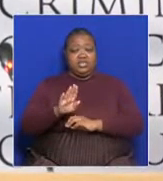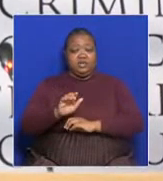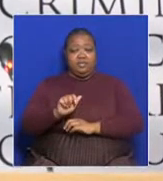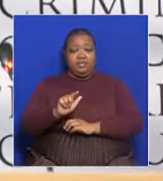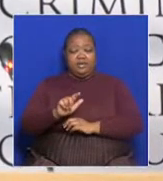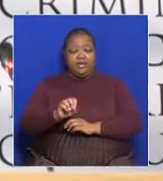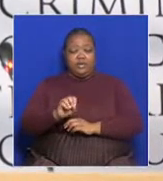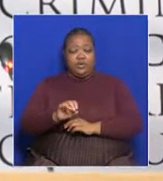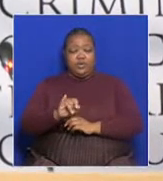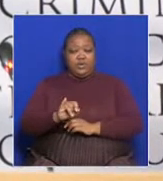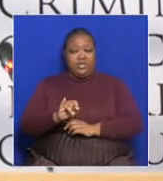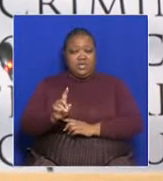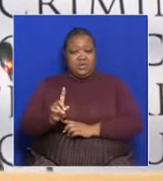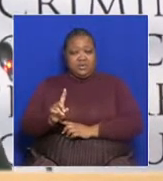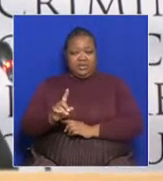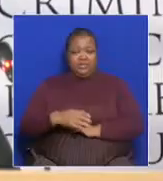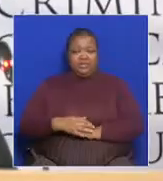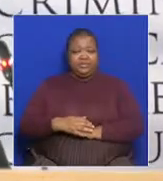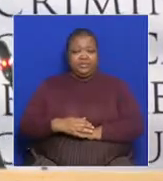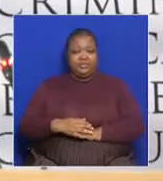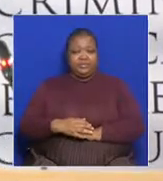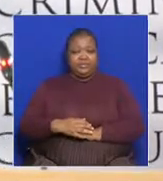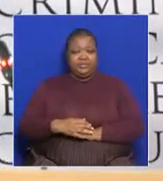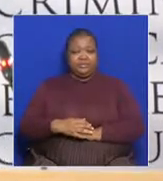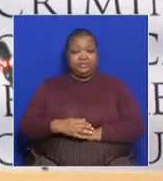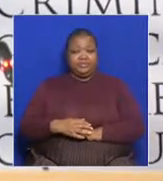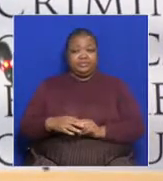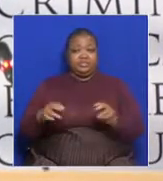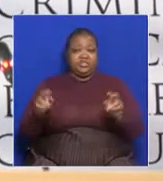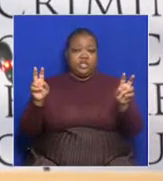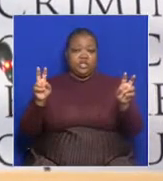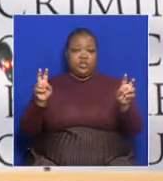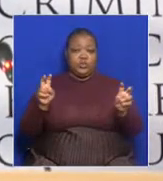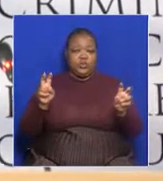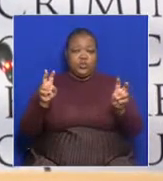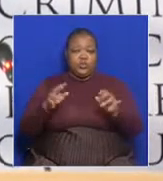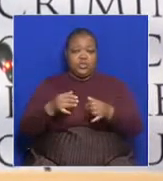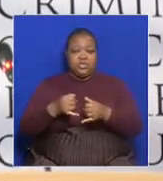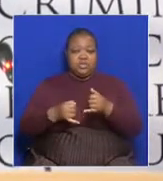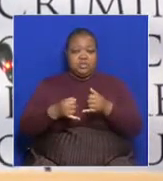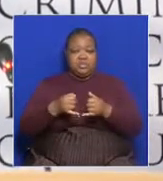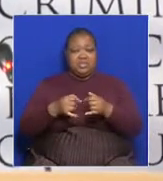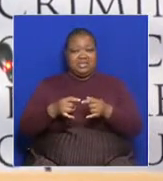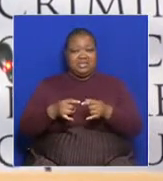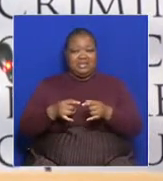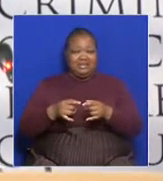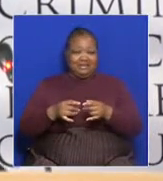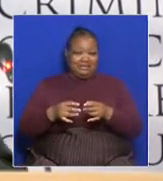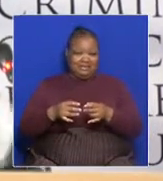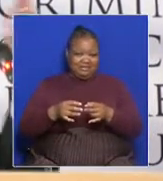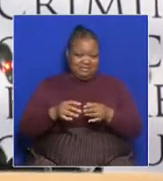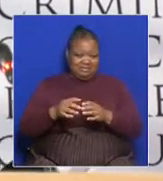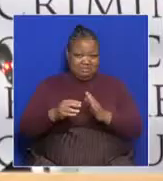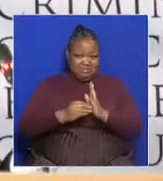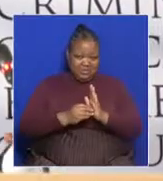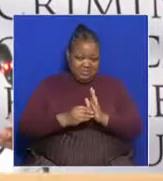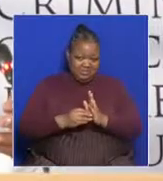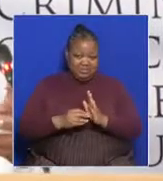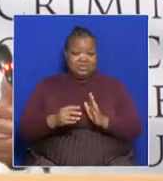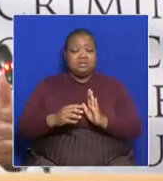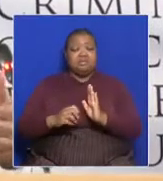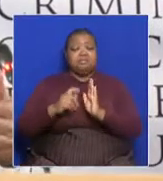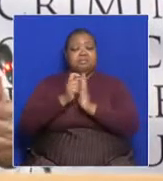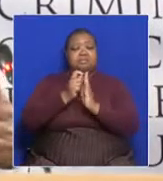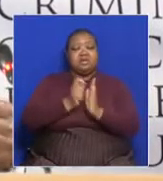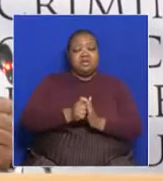the same quote-unquote error appears to have crept in the development of this statement in November 21